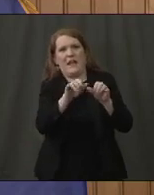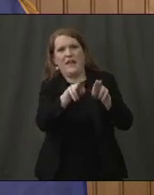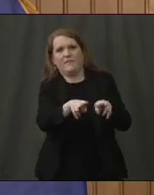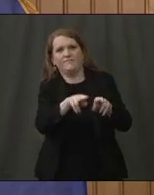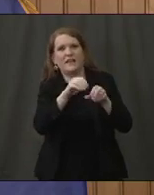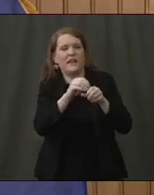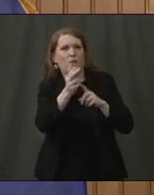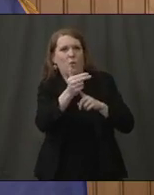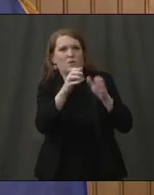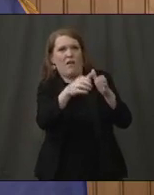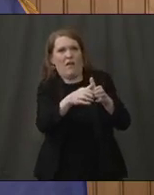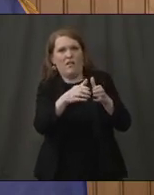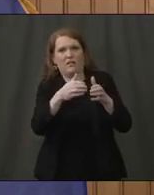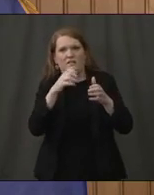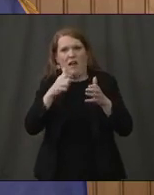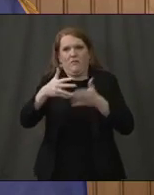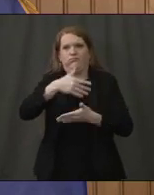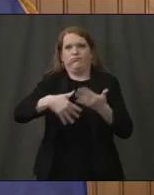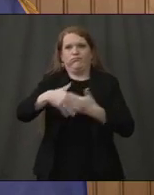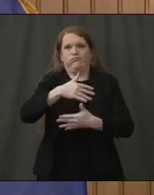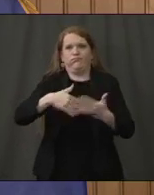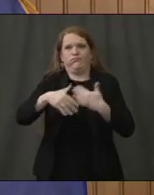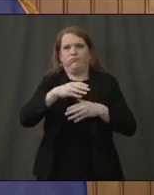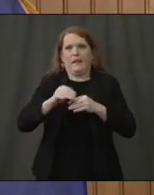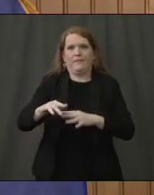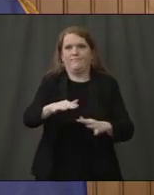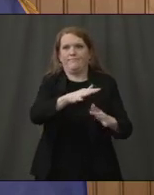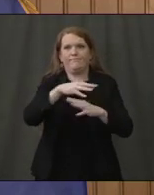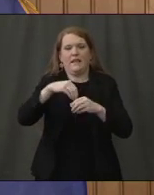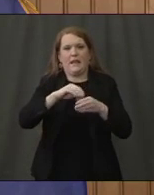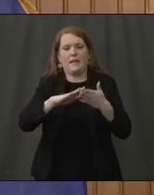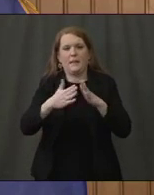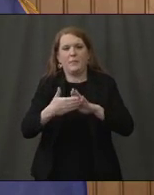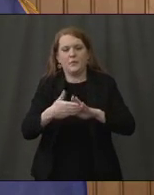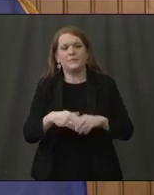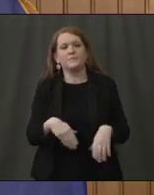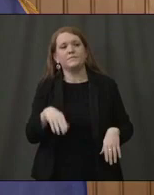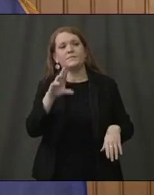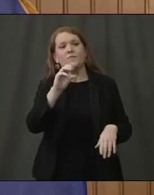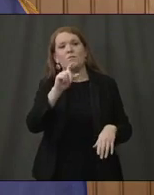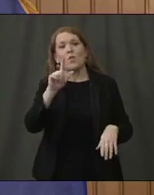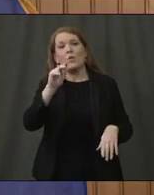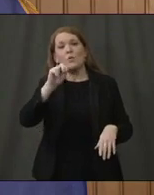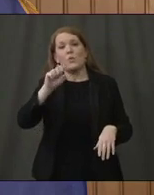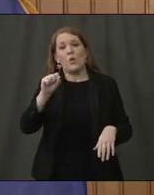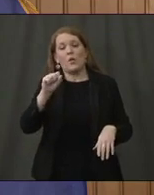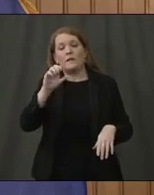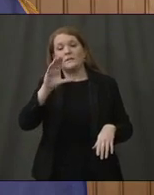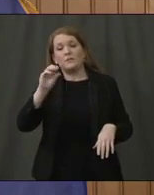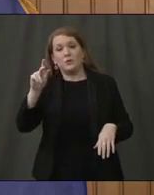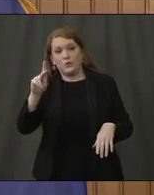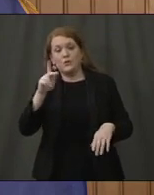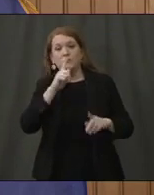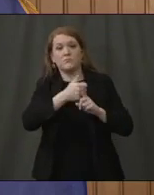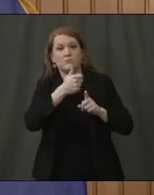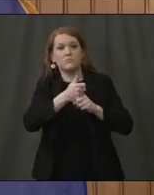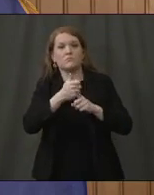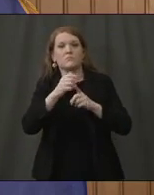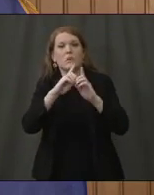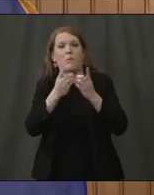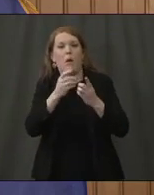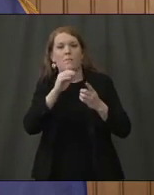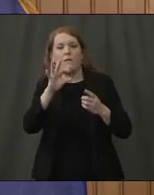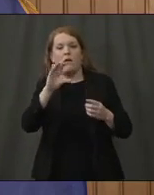is our great commissioner on corrections. There's been a lot of talk about corrections, and I'll ask him to speak in a few